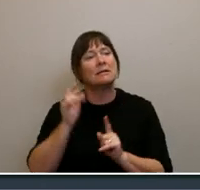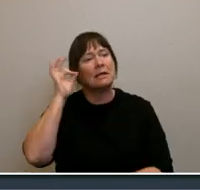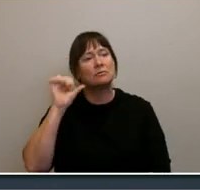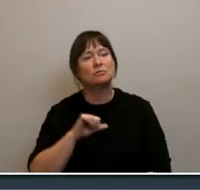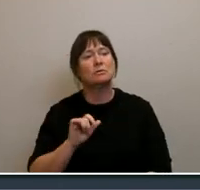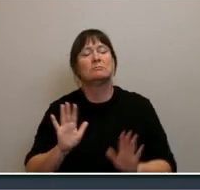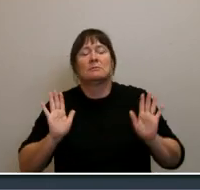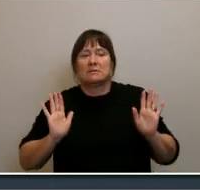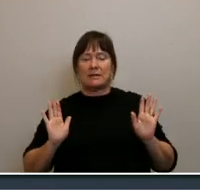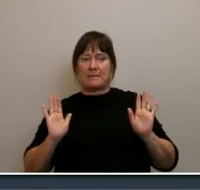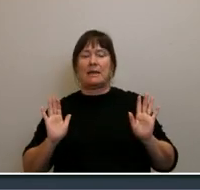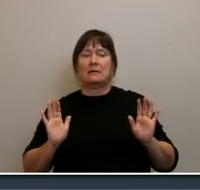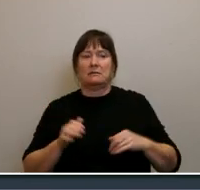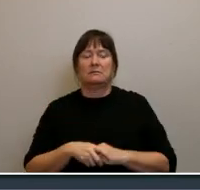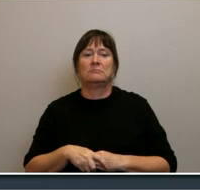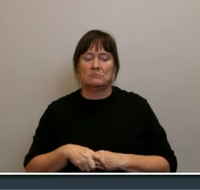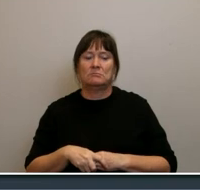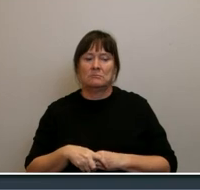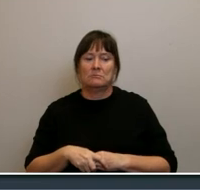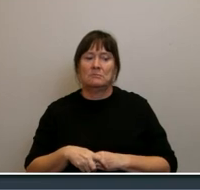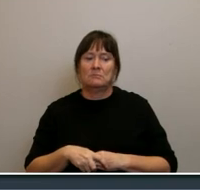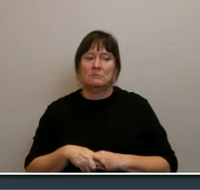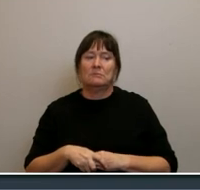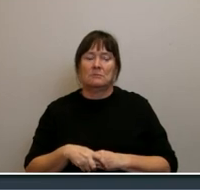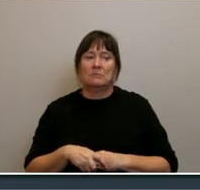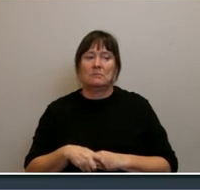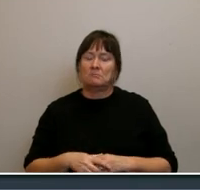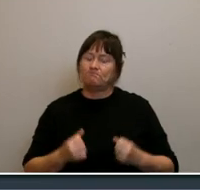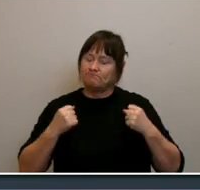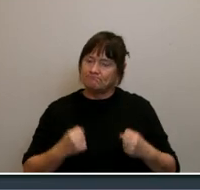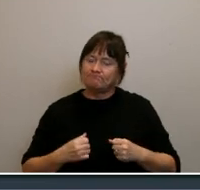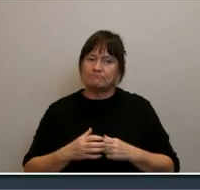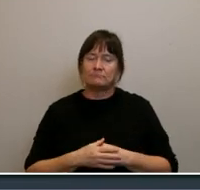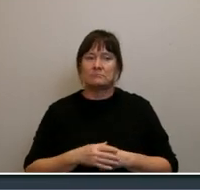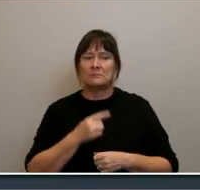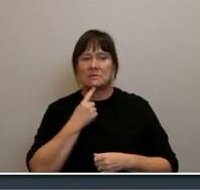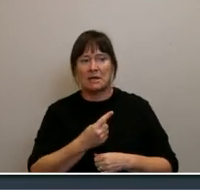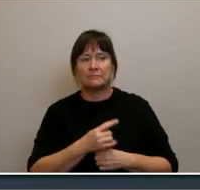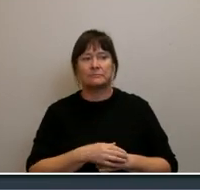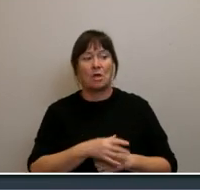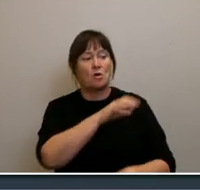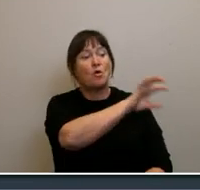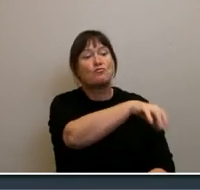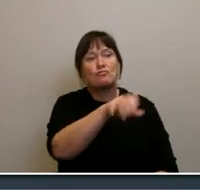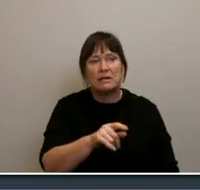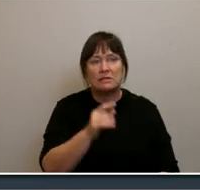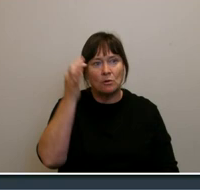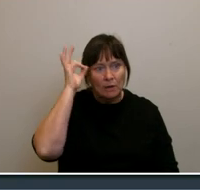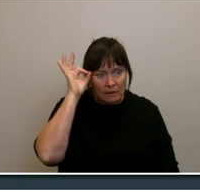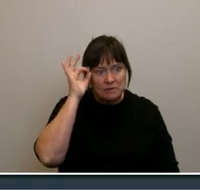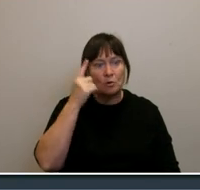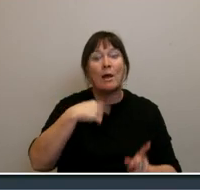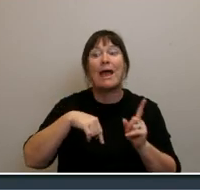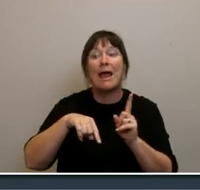back and basically insist that the regional council and or